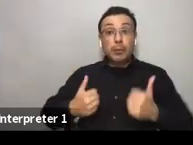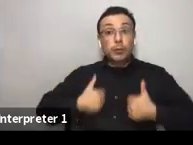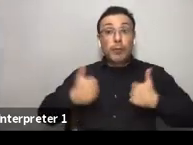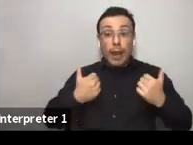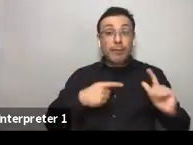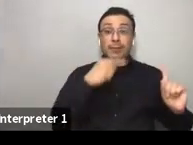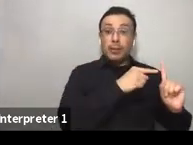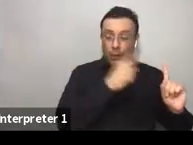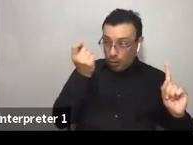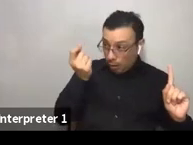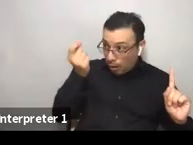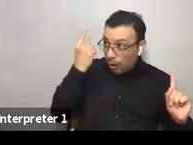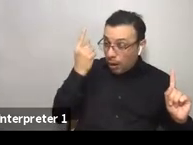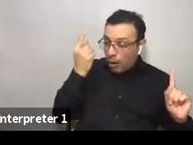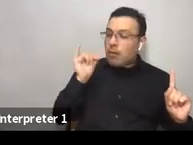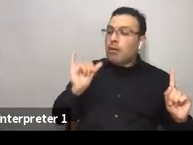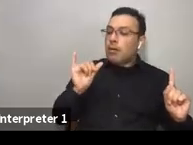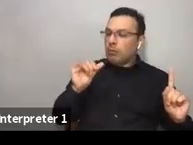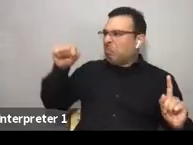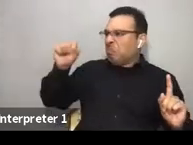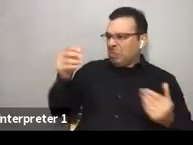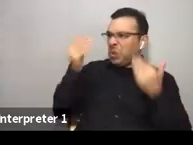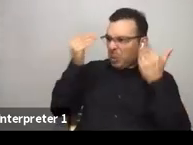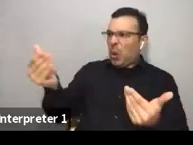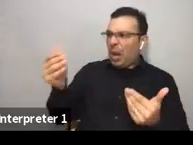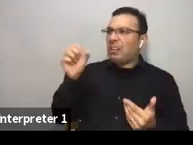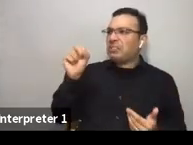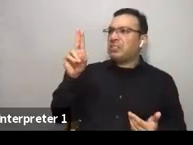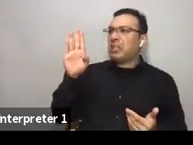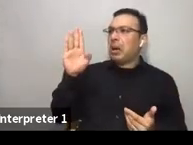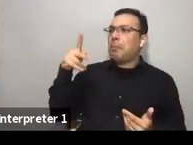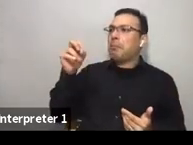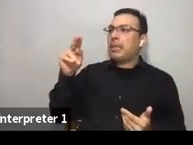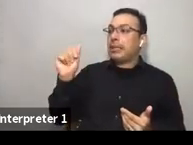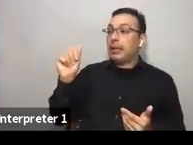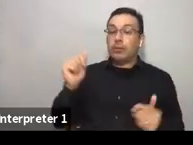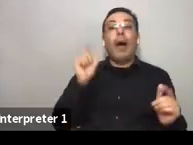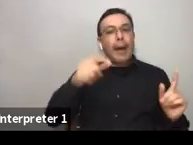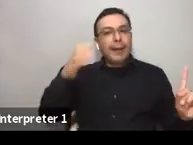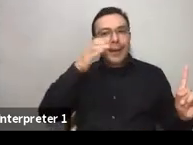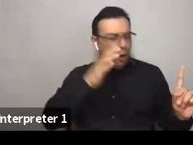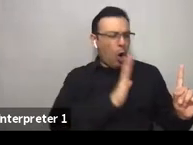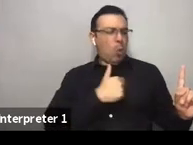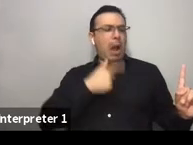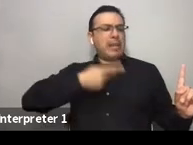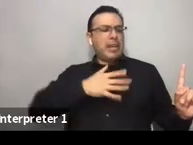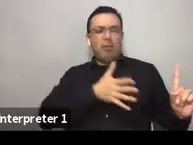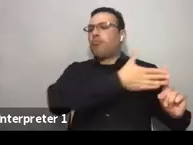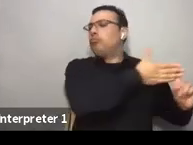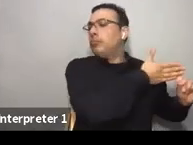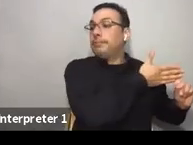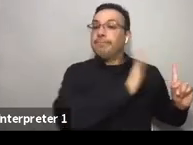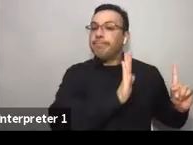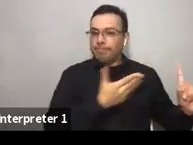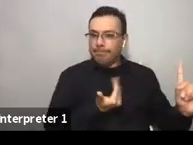it, and those, it's important to listen to survivors in those cases as well. So if you find